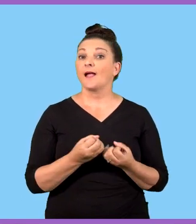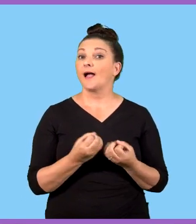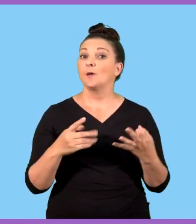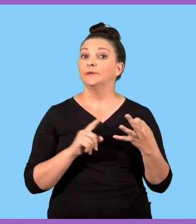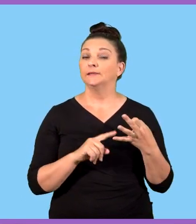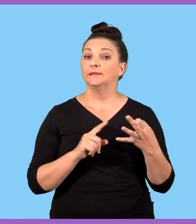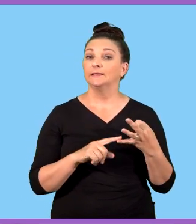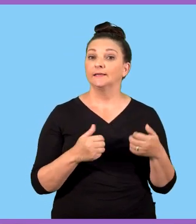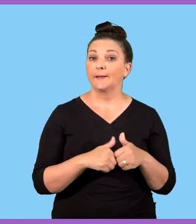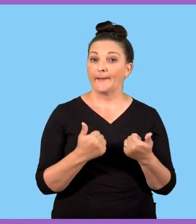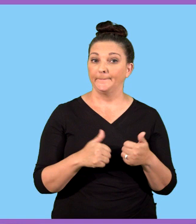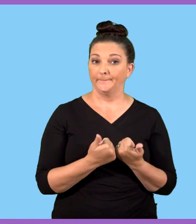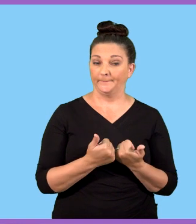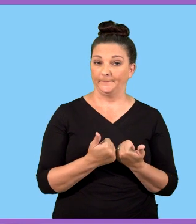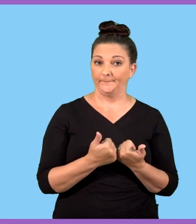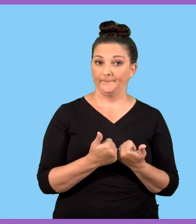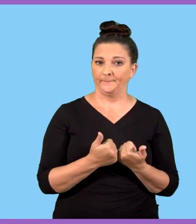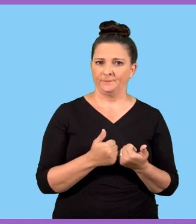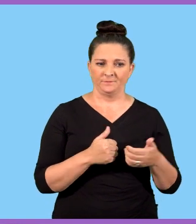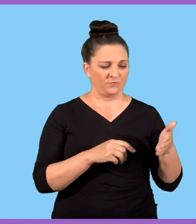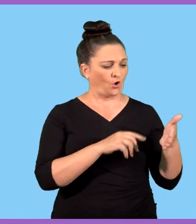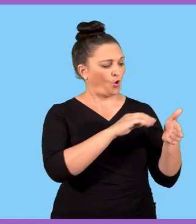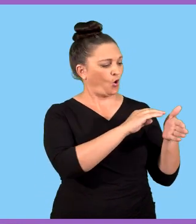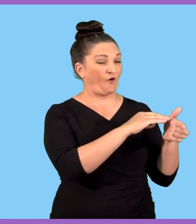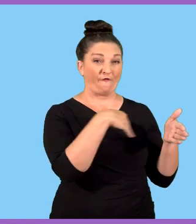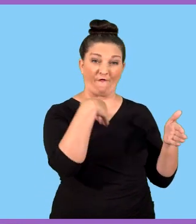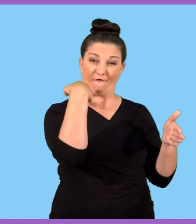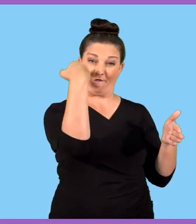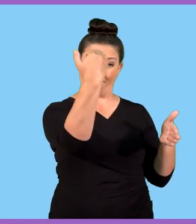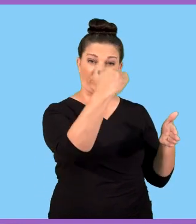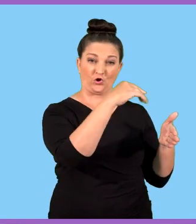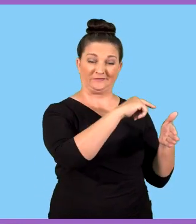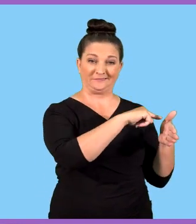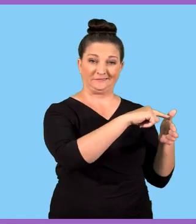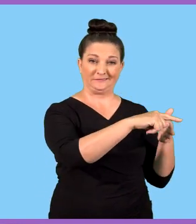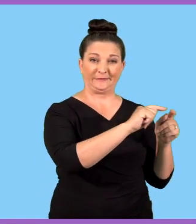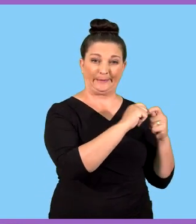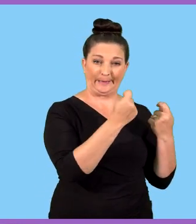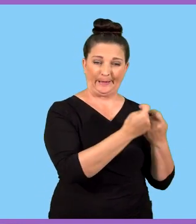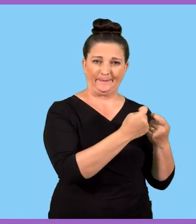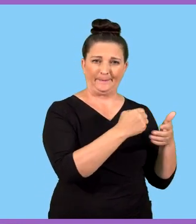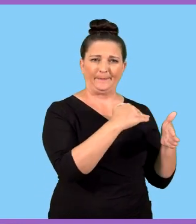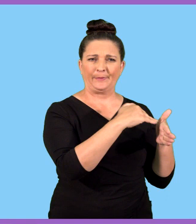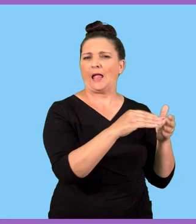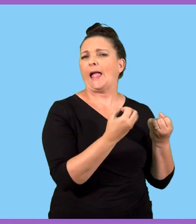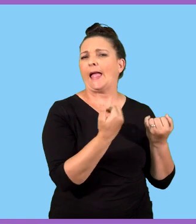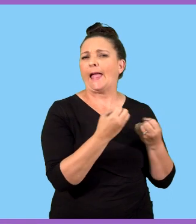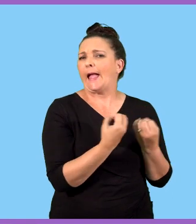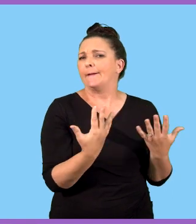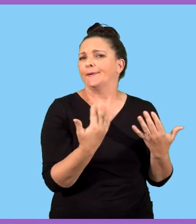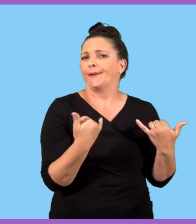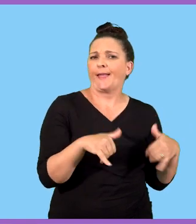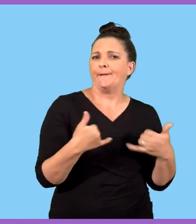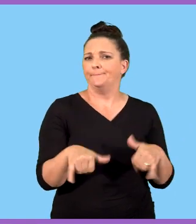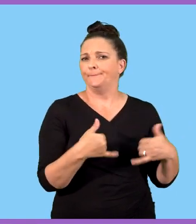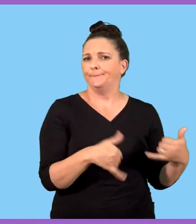How many games did the first team on the league play? All right, the first team on the league. Just get rid of some